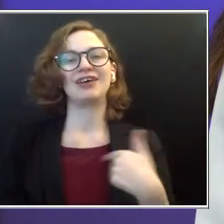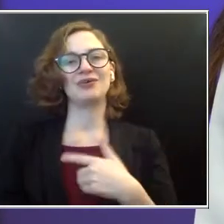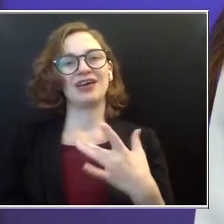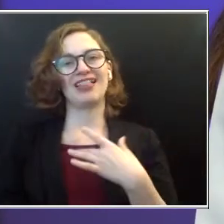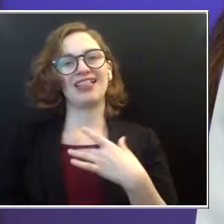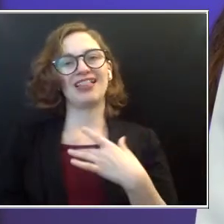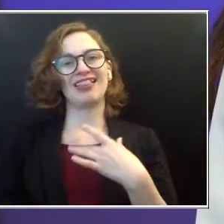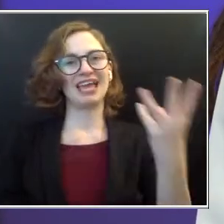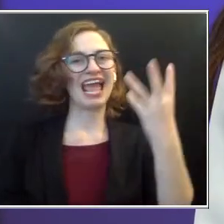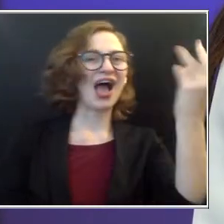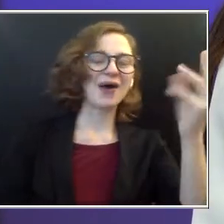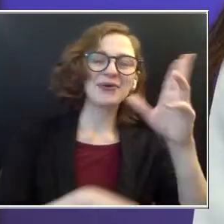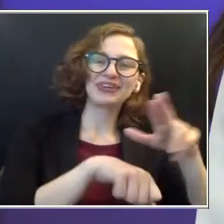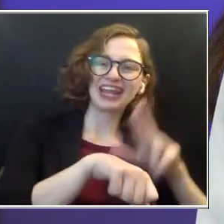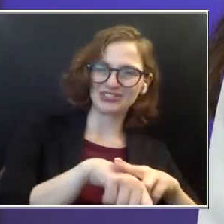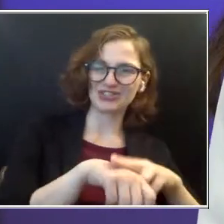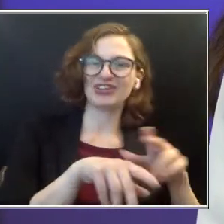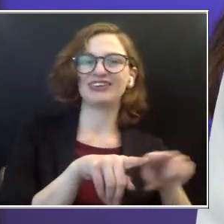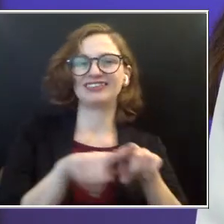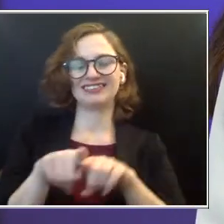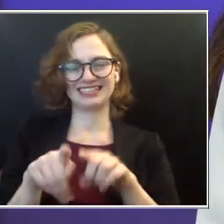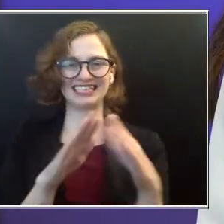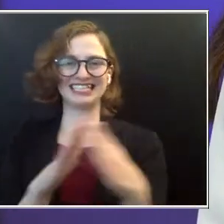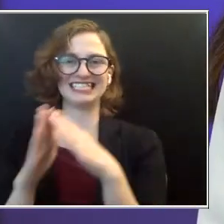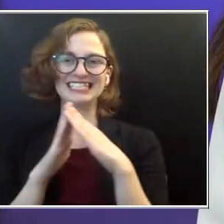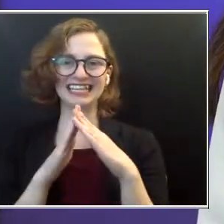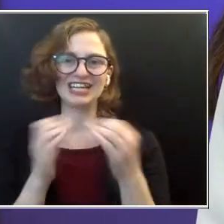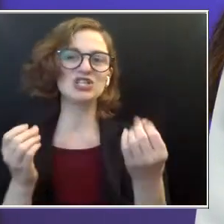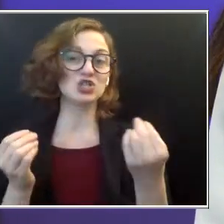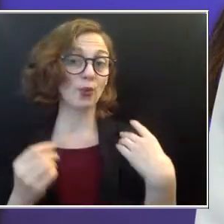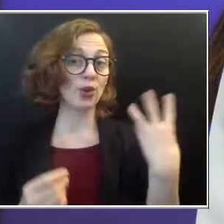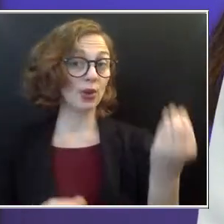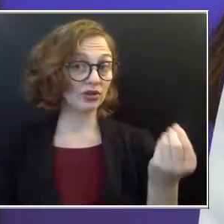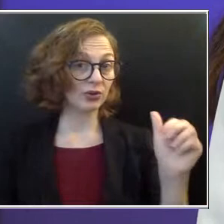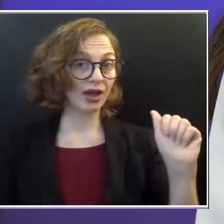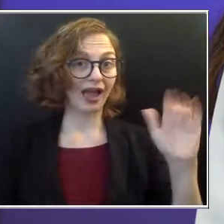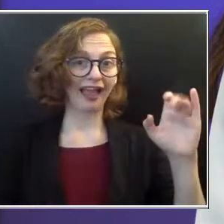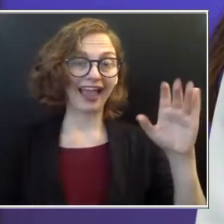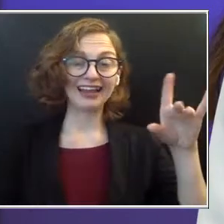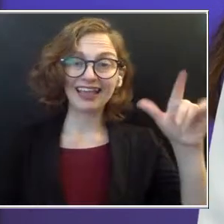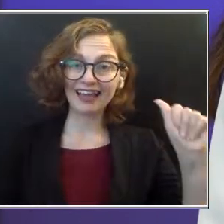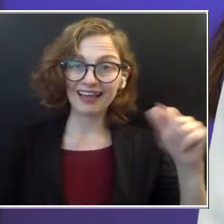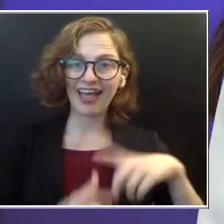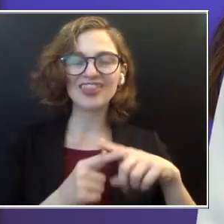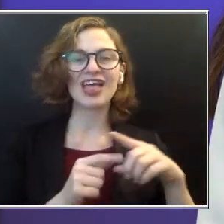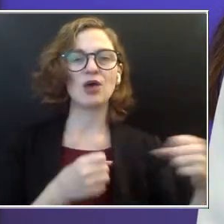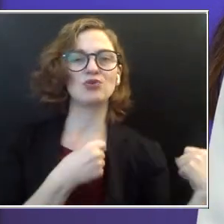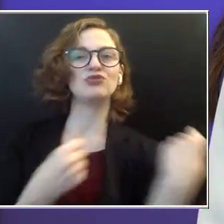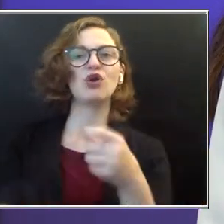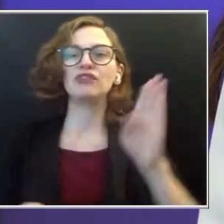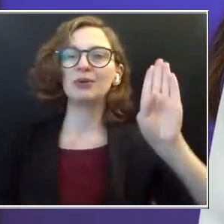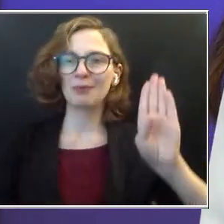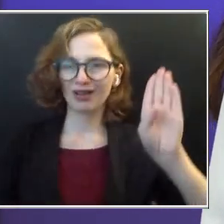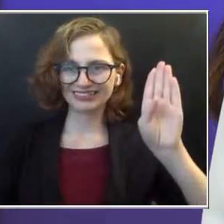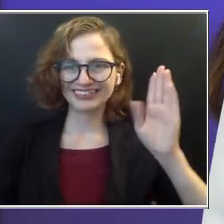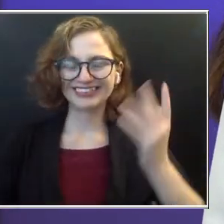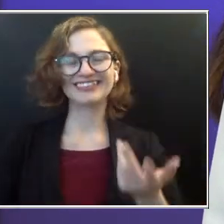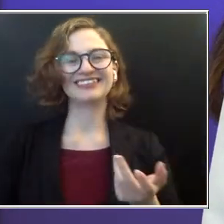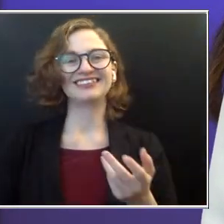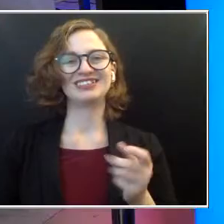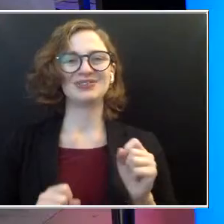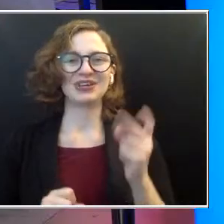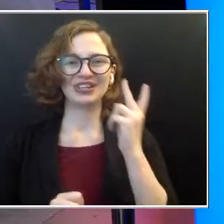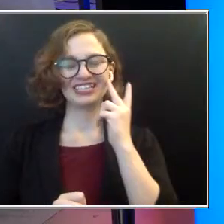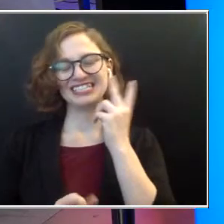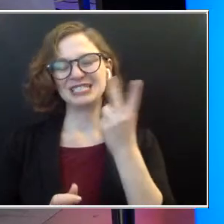we went to Acadia and then we drove to Boston. So we got to experience both nature and a city this summer for a quick family vacation.